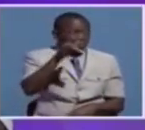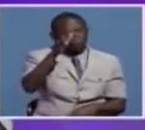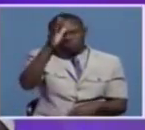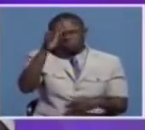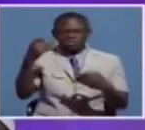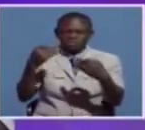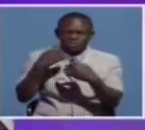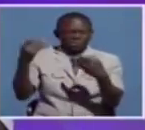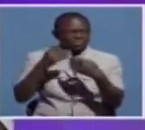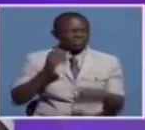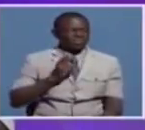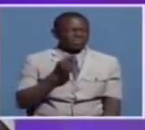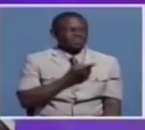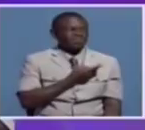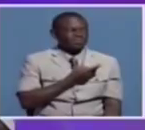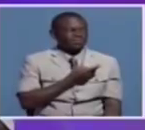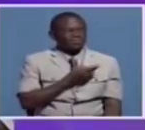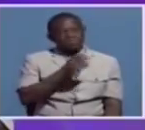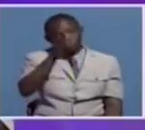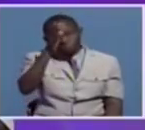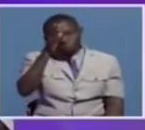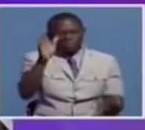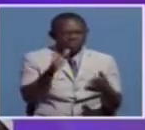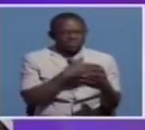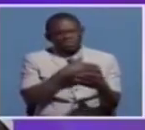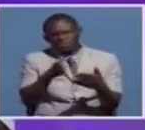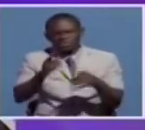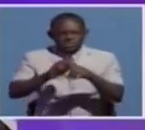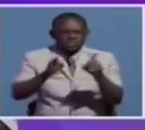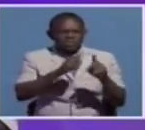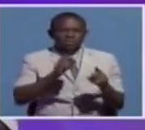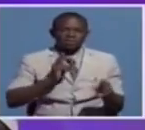black on to rule ourselves. So there were songs like that. So we knew something was going on, that they were involved.